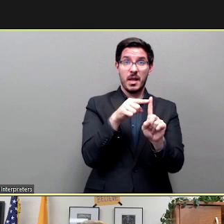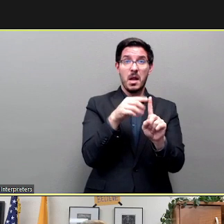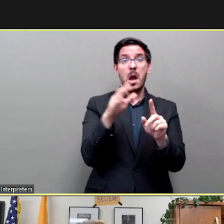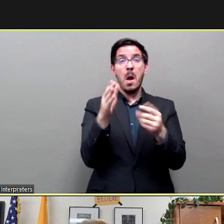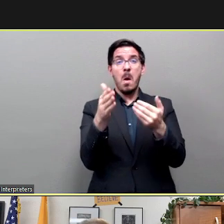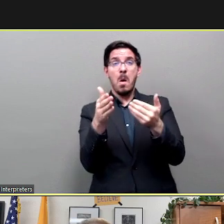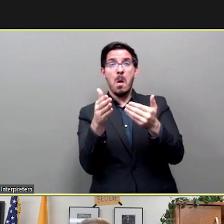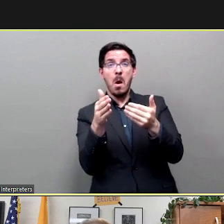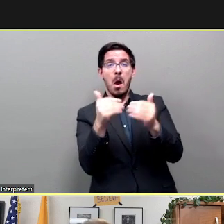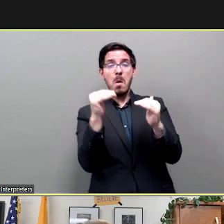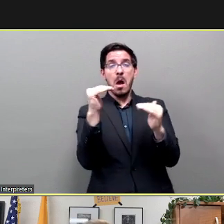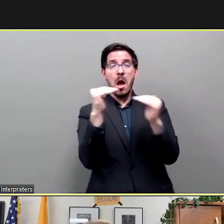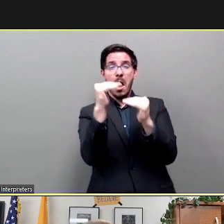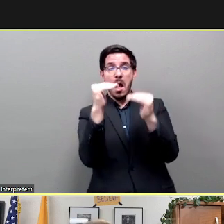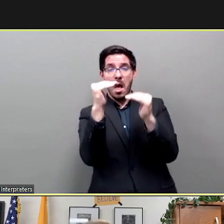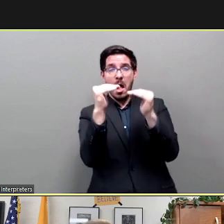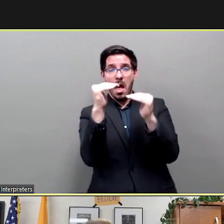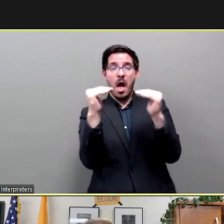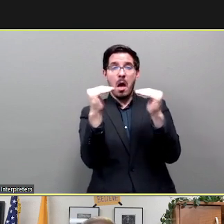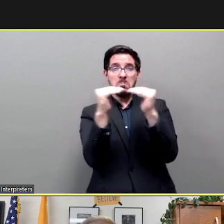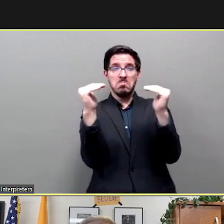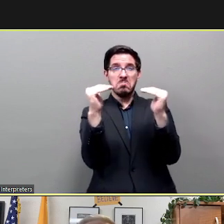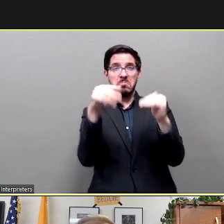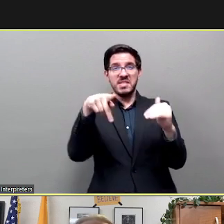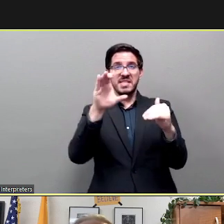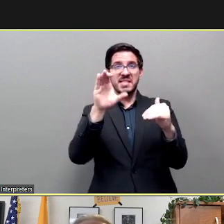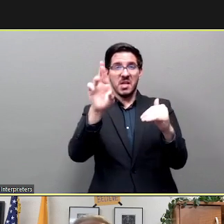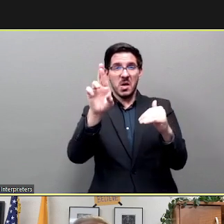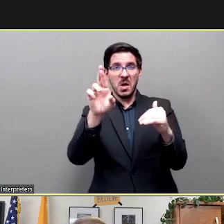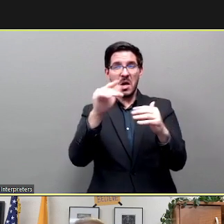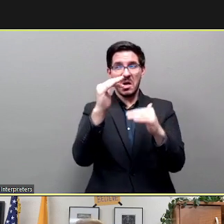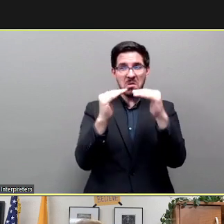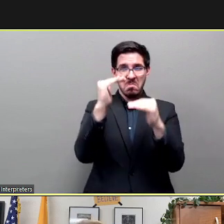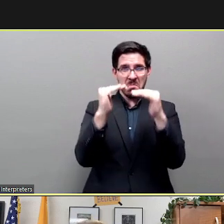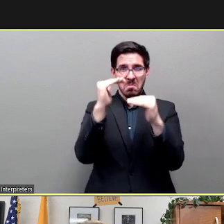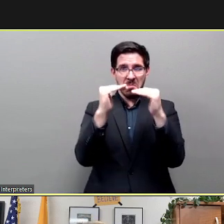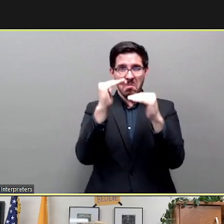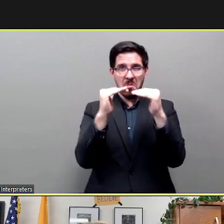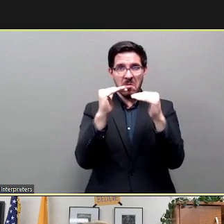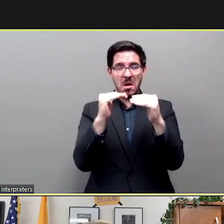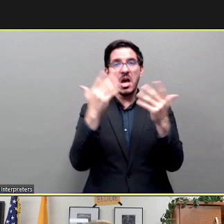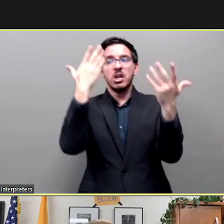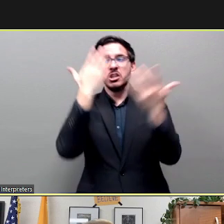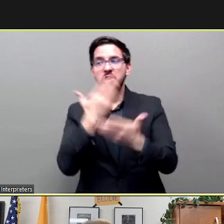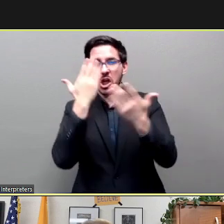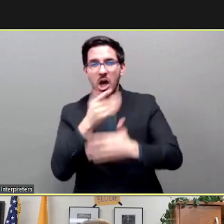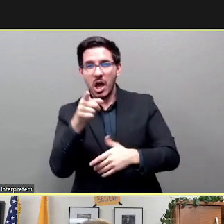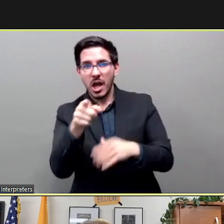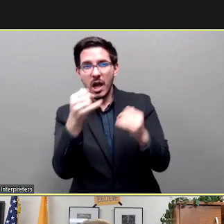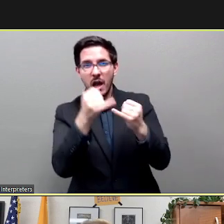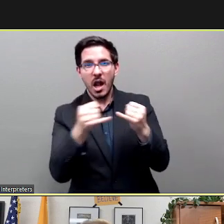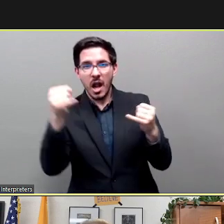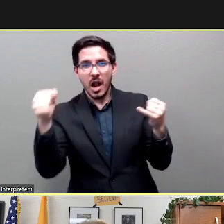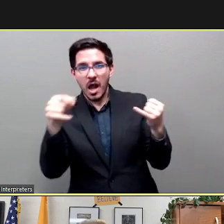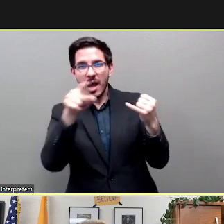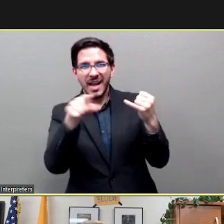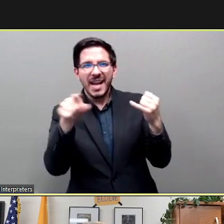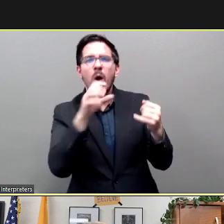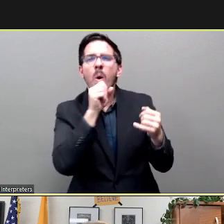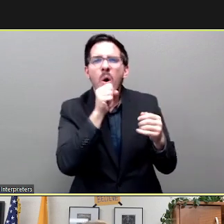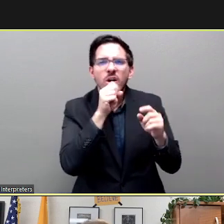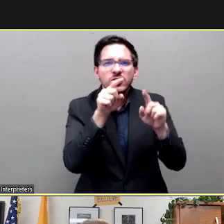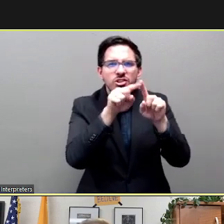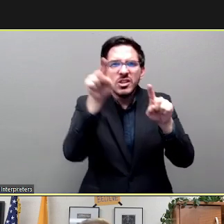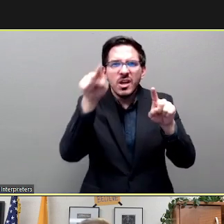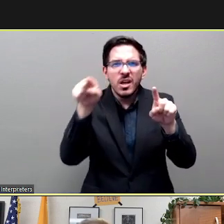PCR. Two tests, and that was the dark line there, whatever color that is. The next one up on the top graph, the orange line,